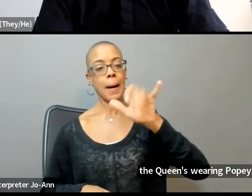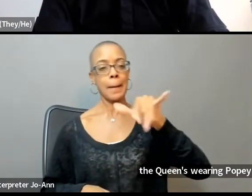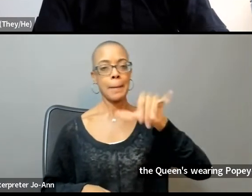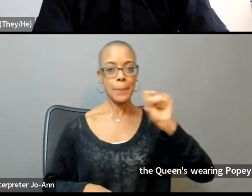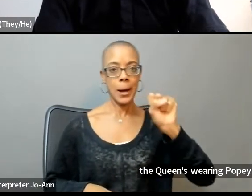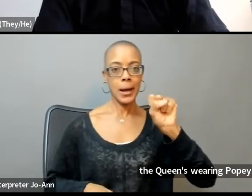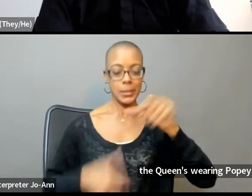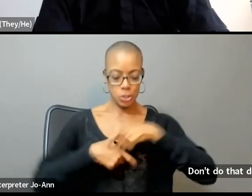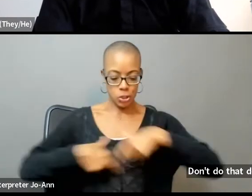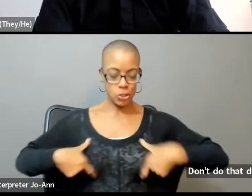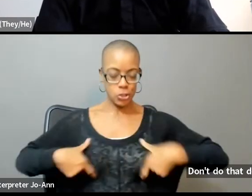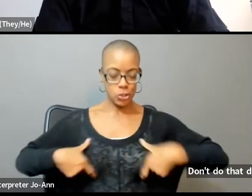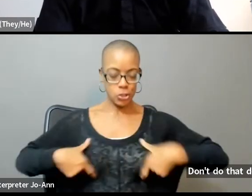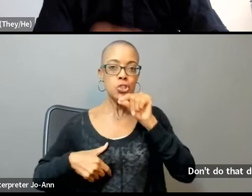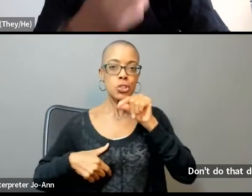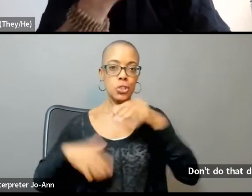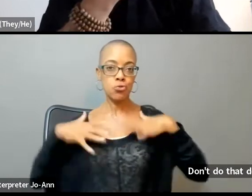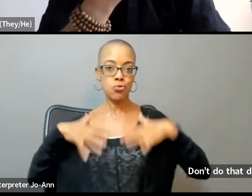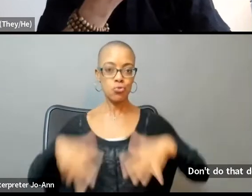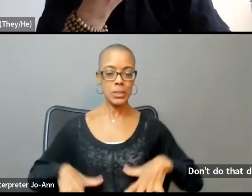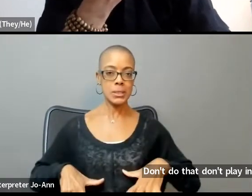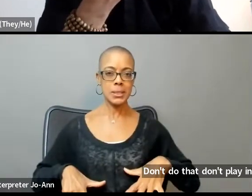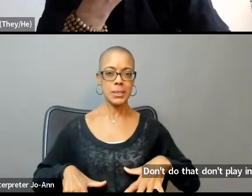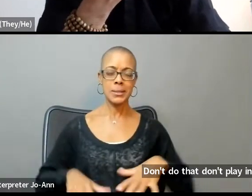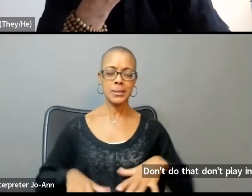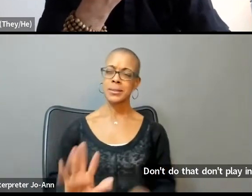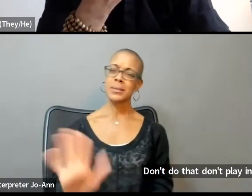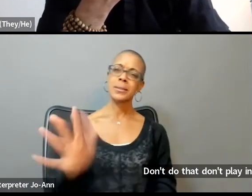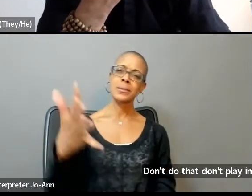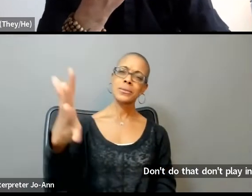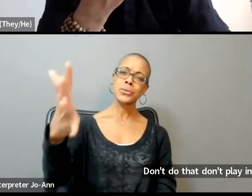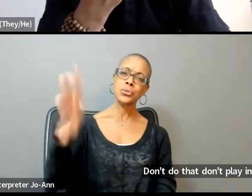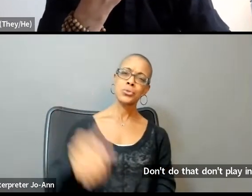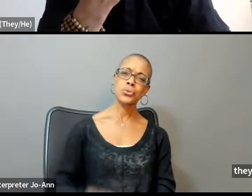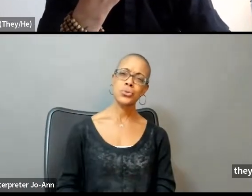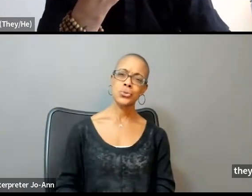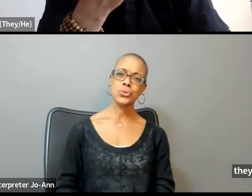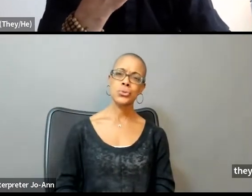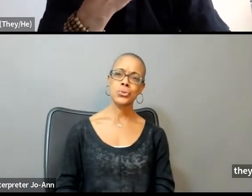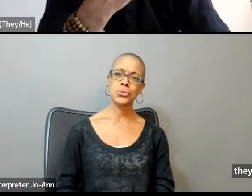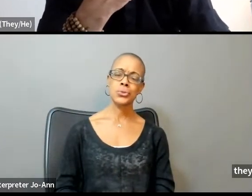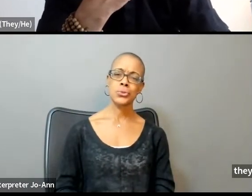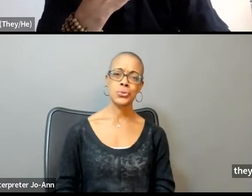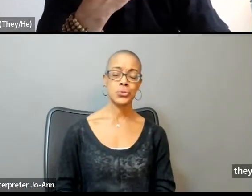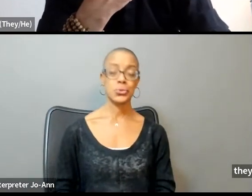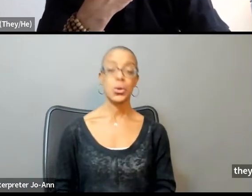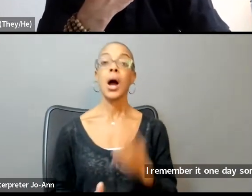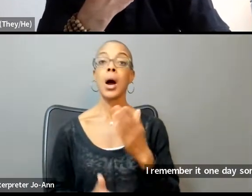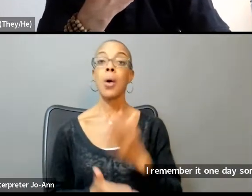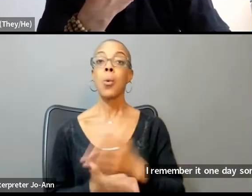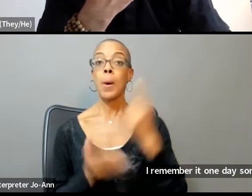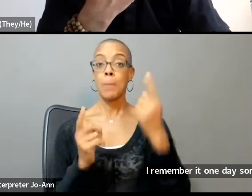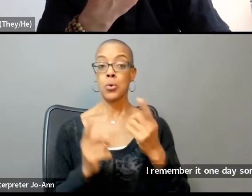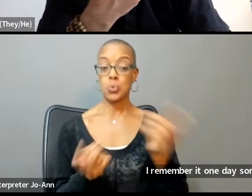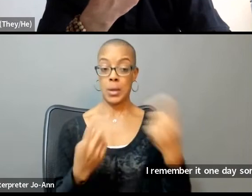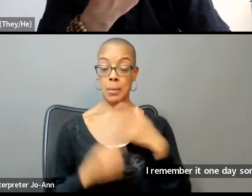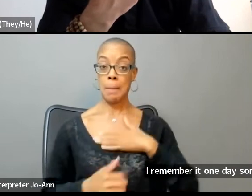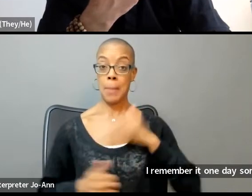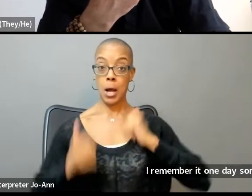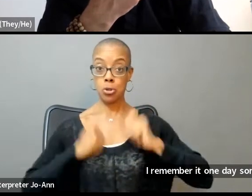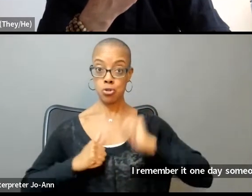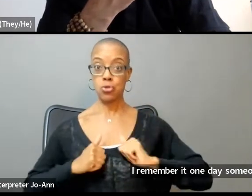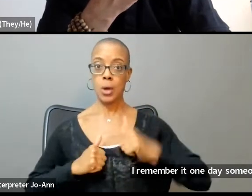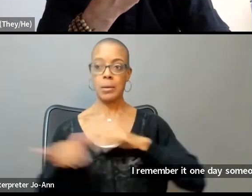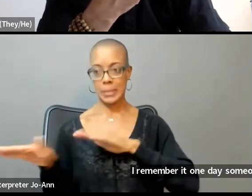stereotype that that they have. I remember one day someone who had been to my shows came up to me as I was leaving